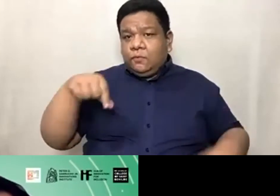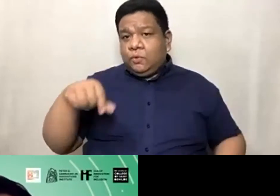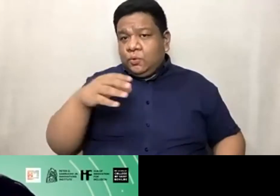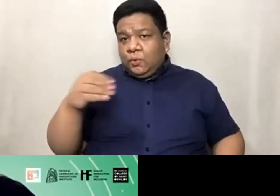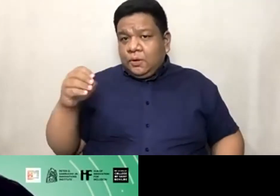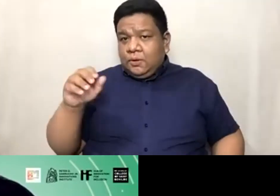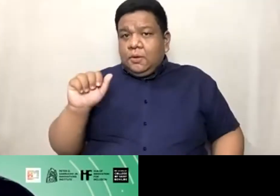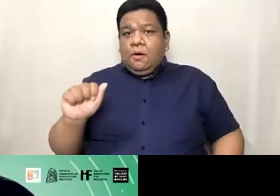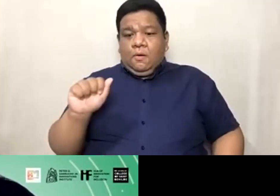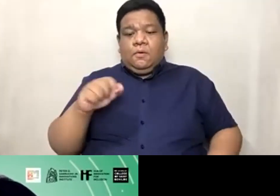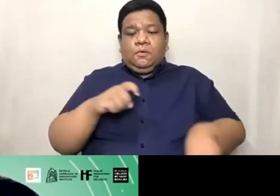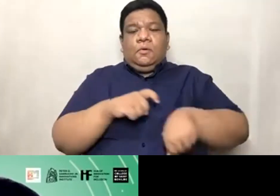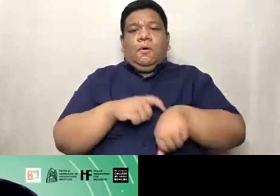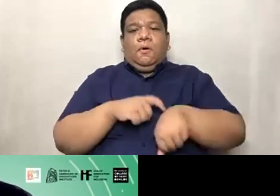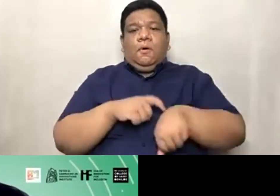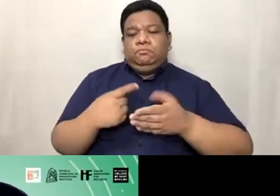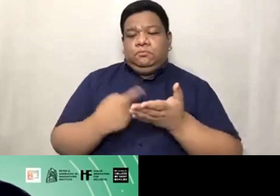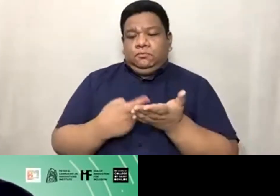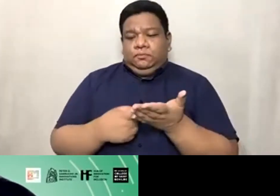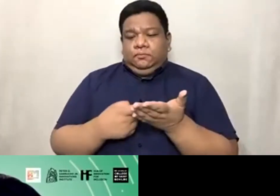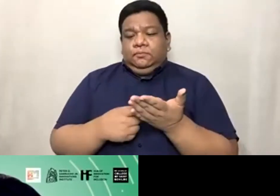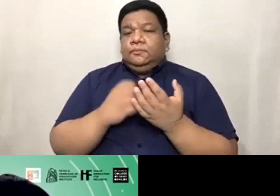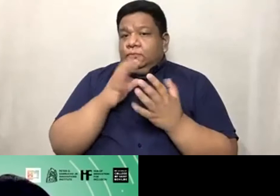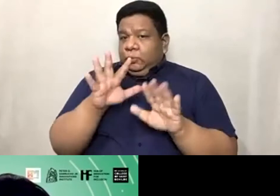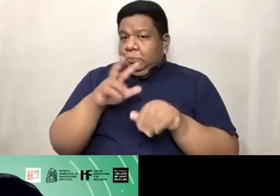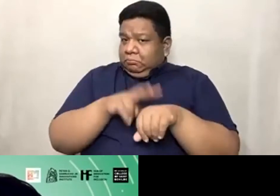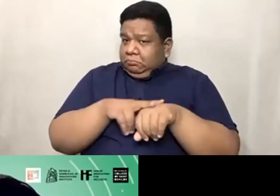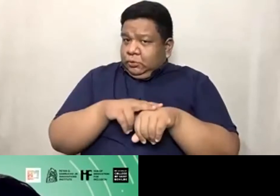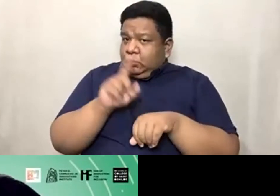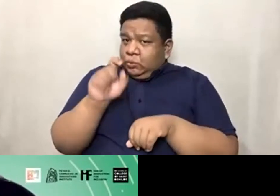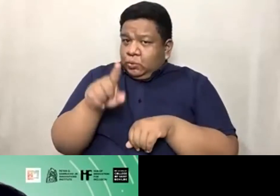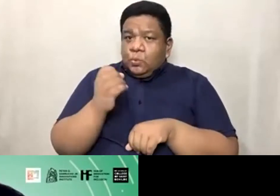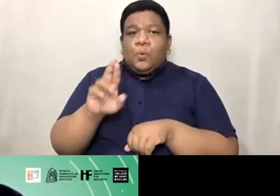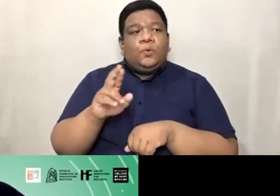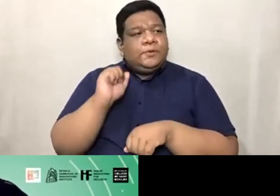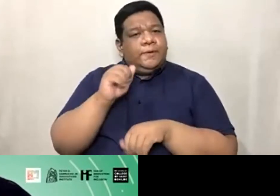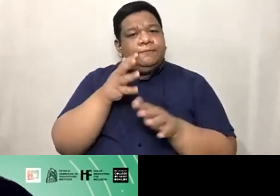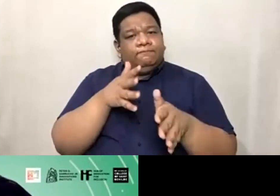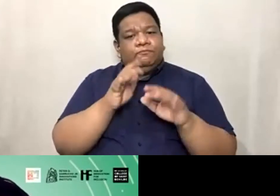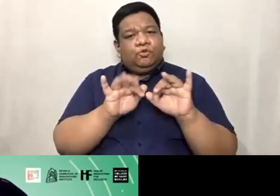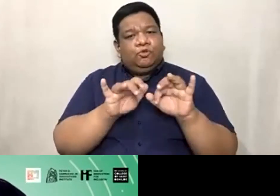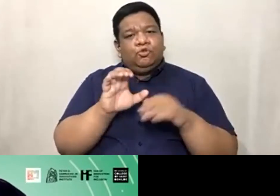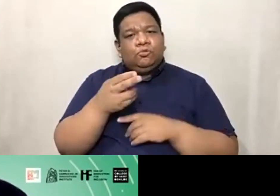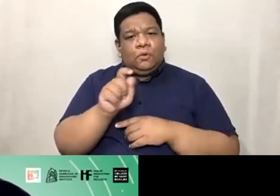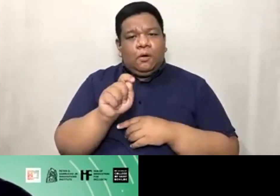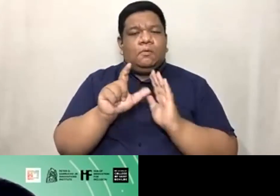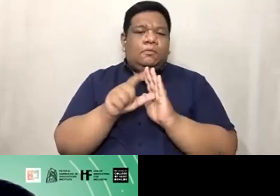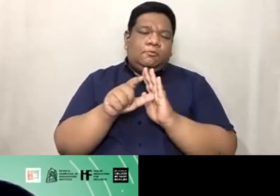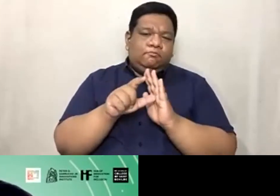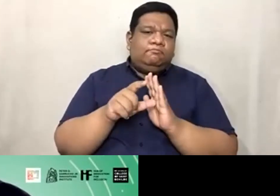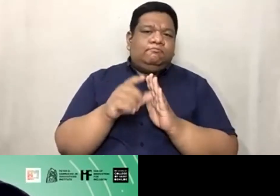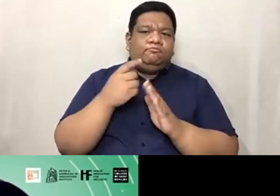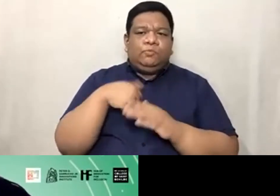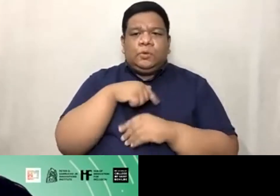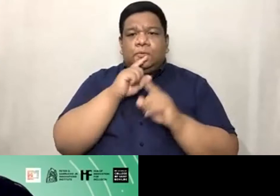portion at the end. So you can save your questions or you can leave them in the chat box and we'll address them by the end of the webinar. And